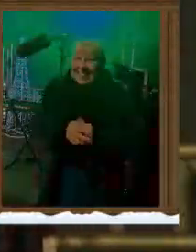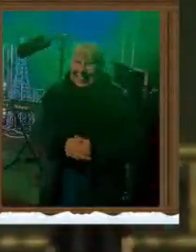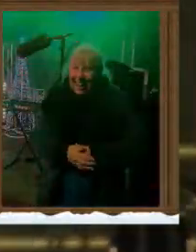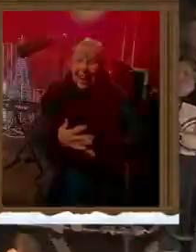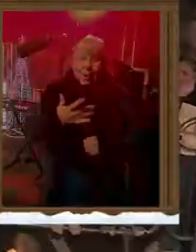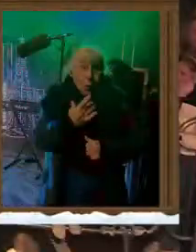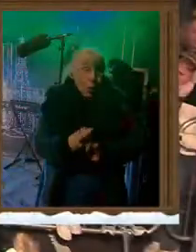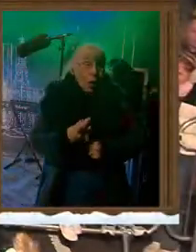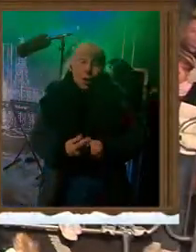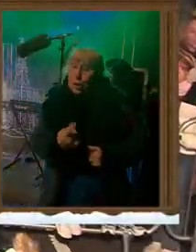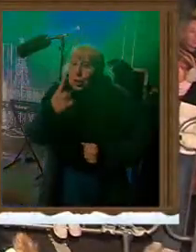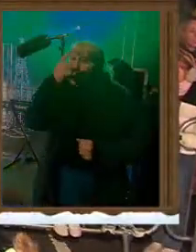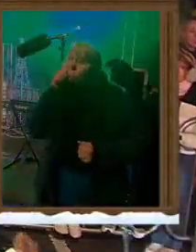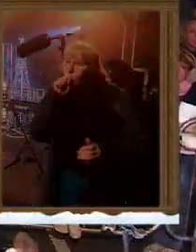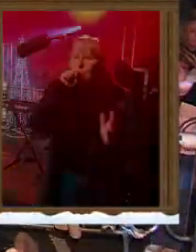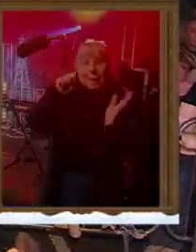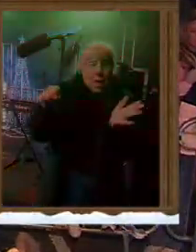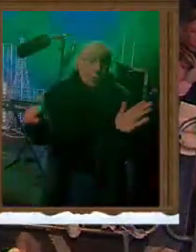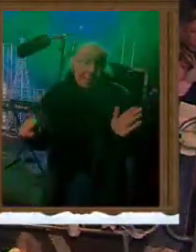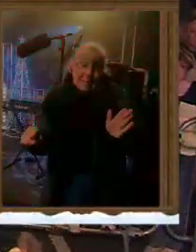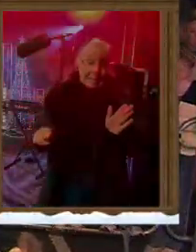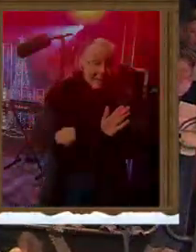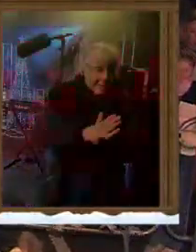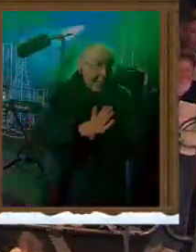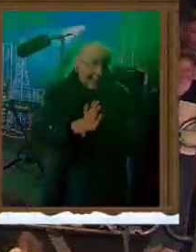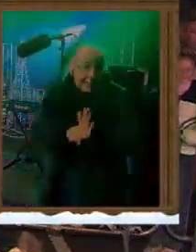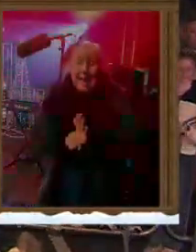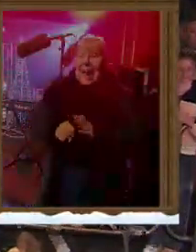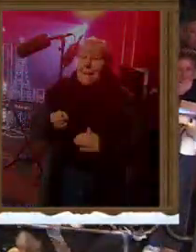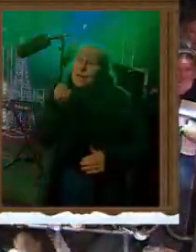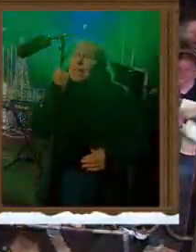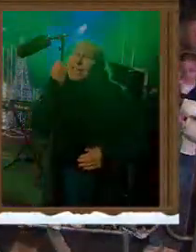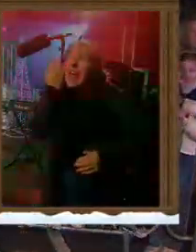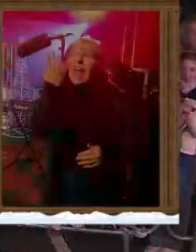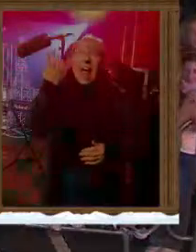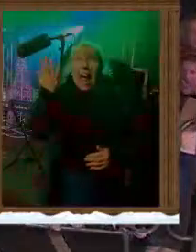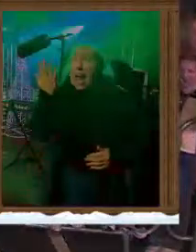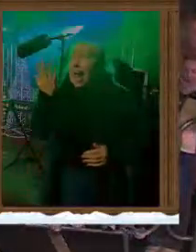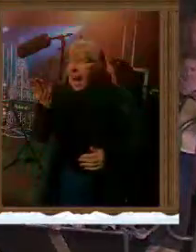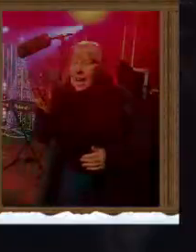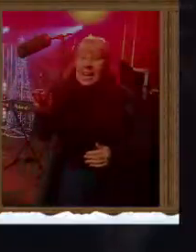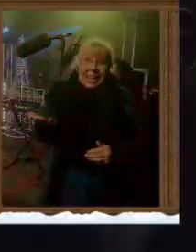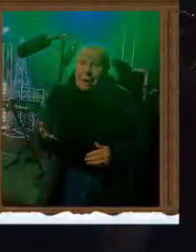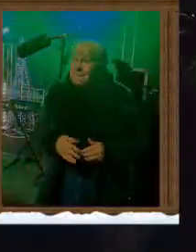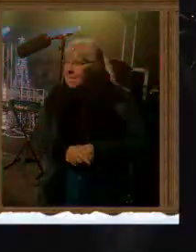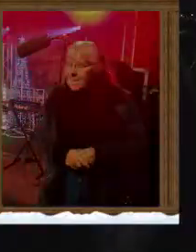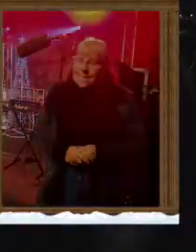Ooh. Well, I wish it could be Christmas every day.